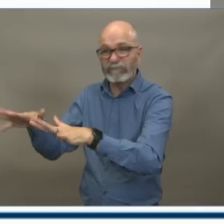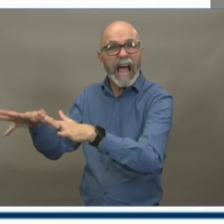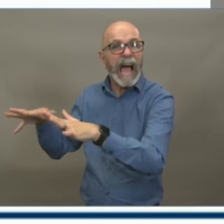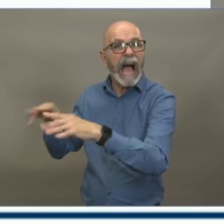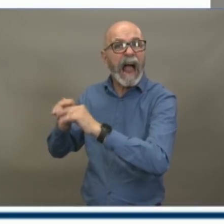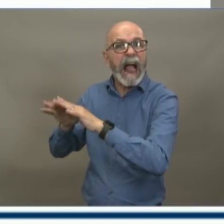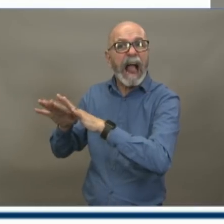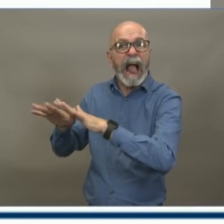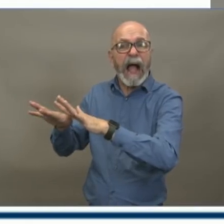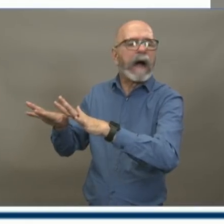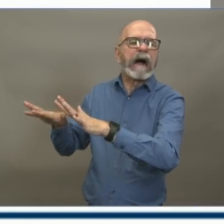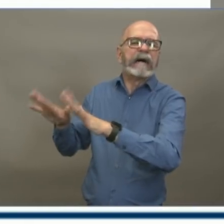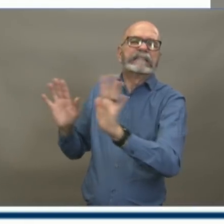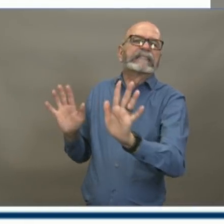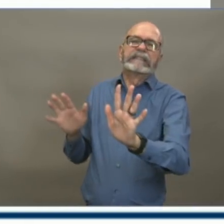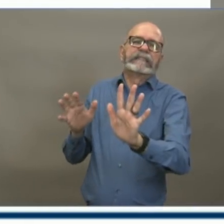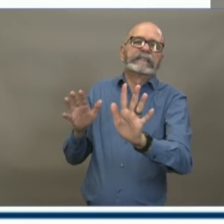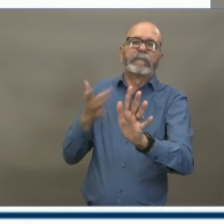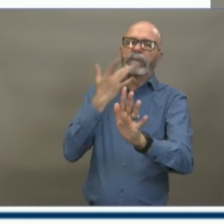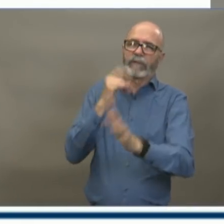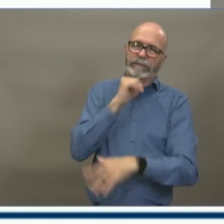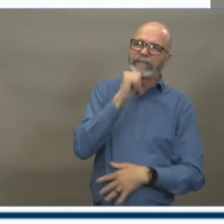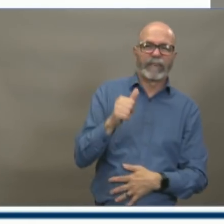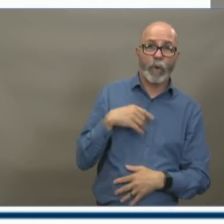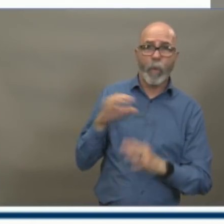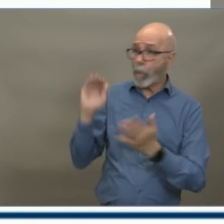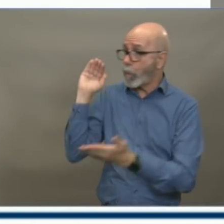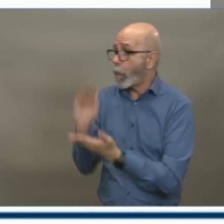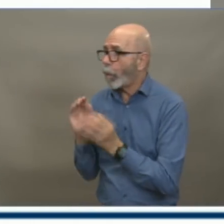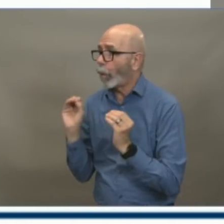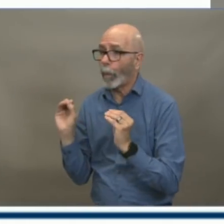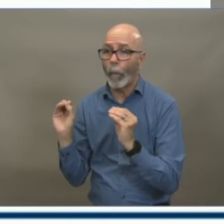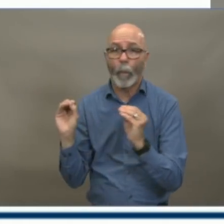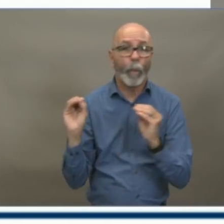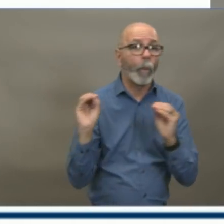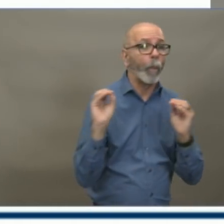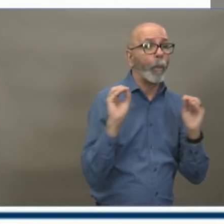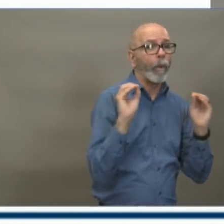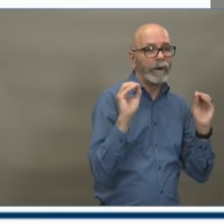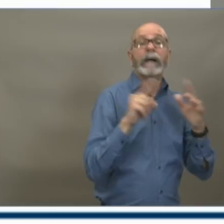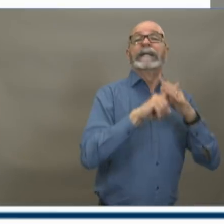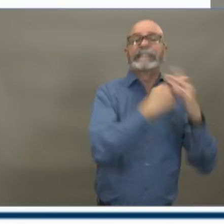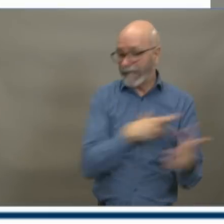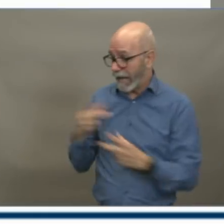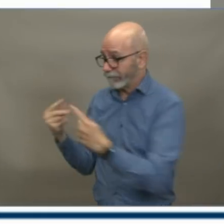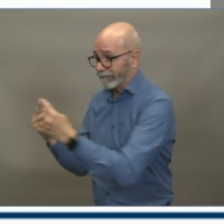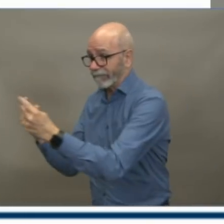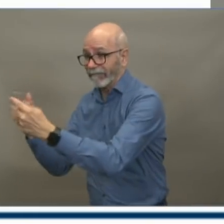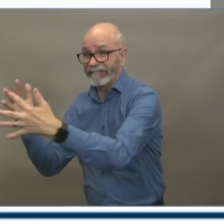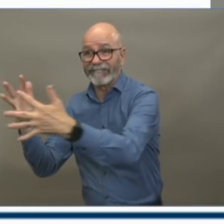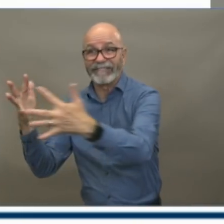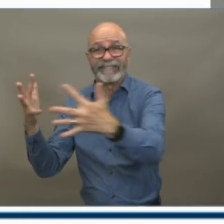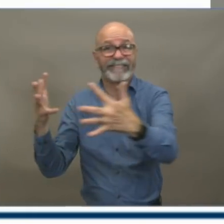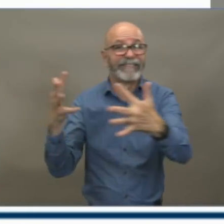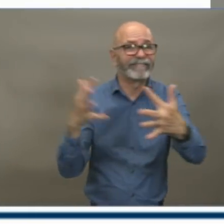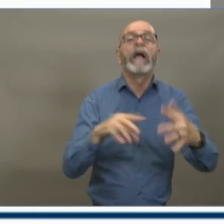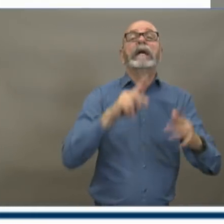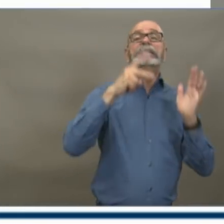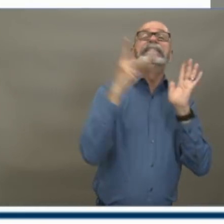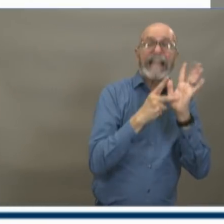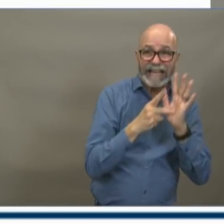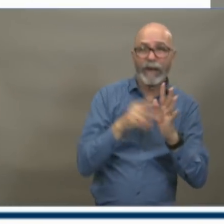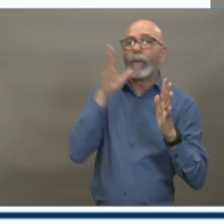variants and mutations in the virus. So what's happening in other provinces is actually there's a lot of question around the science behind that, and so we have to be